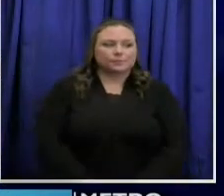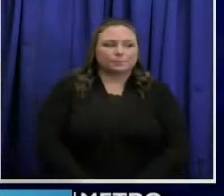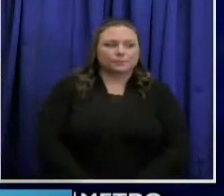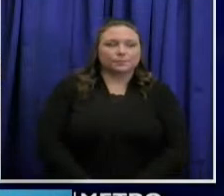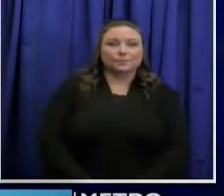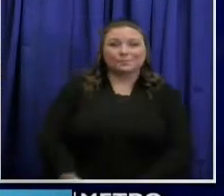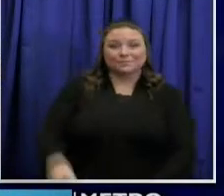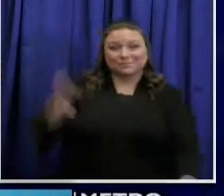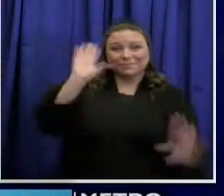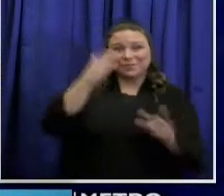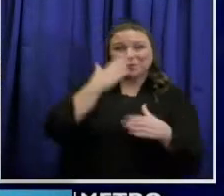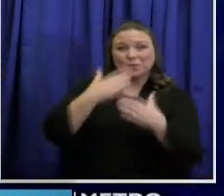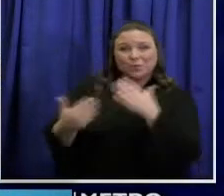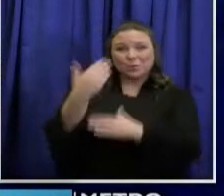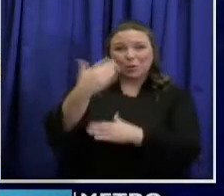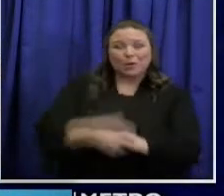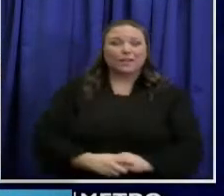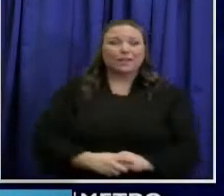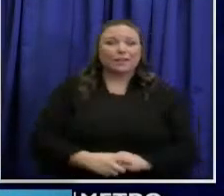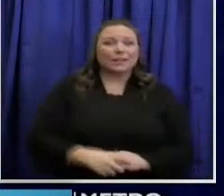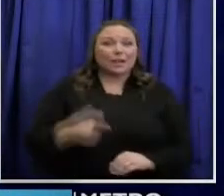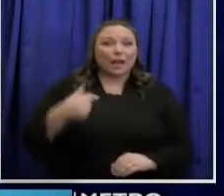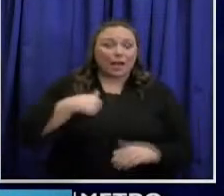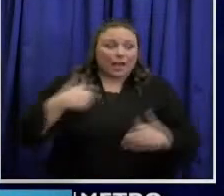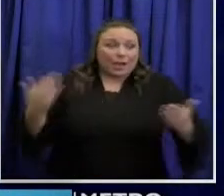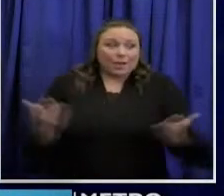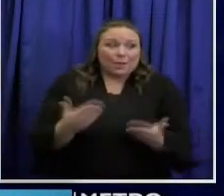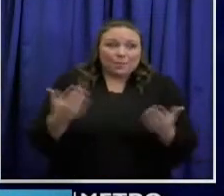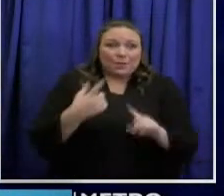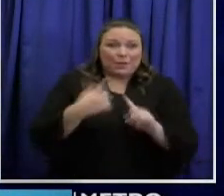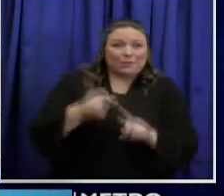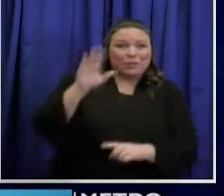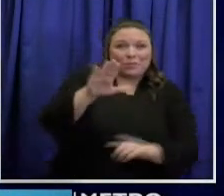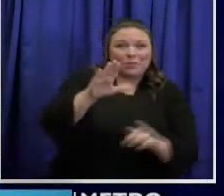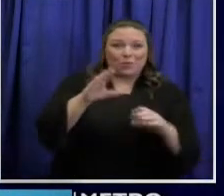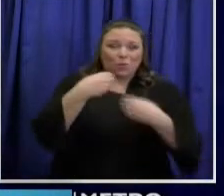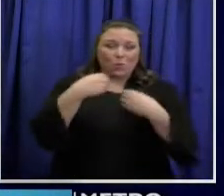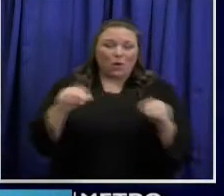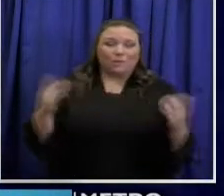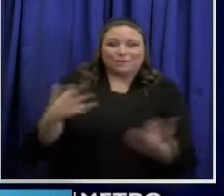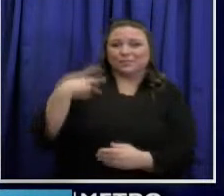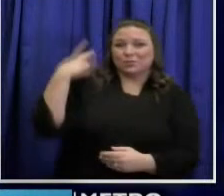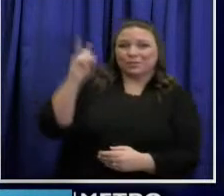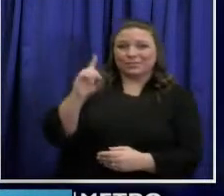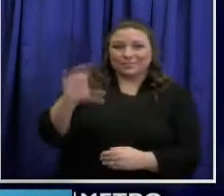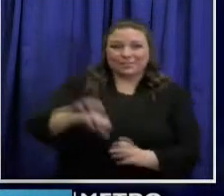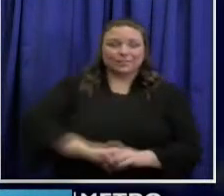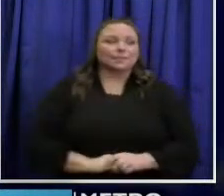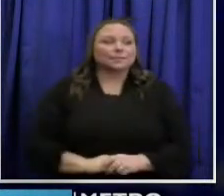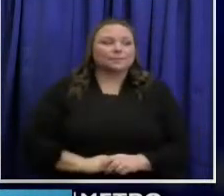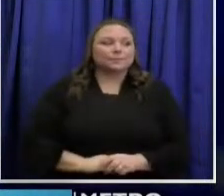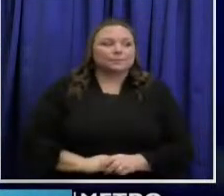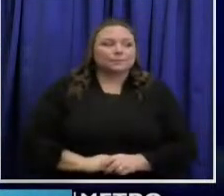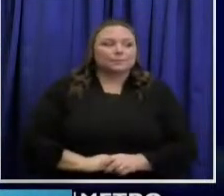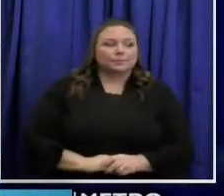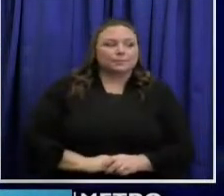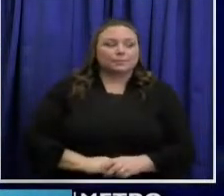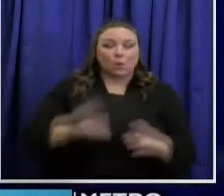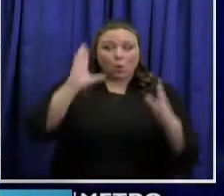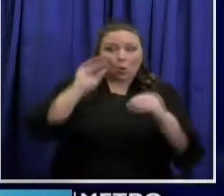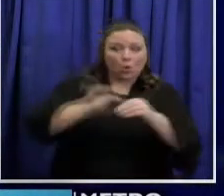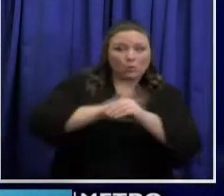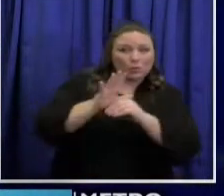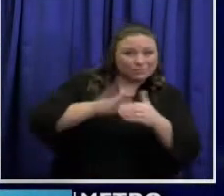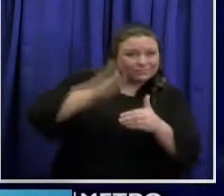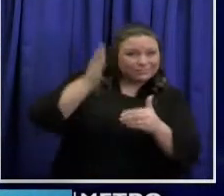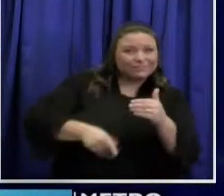Good morning. I'm speaking to you today from your office in Washington, D.C. I hope when COVID is over, you can